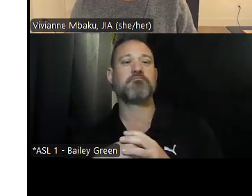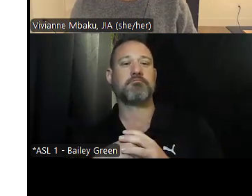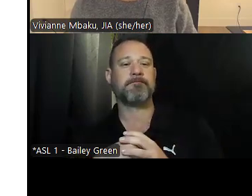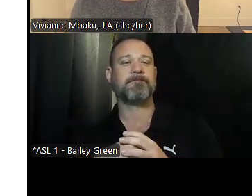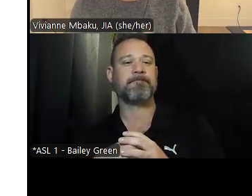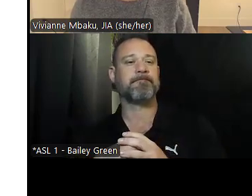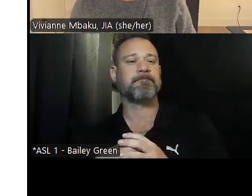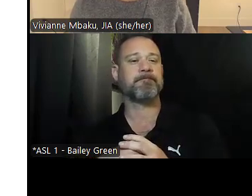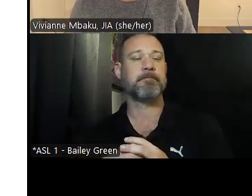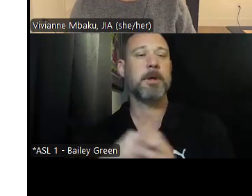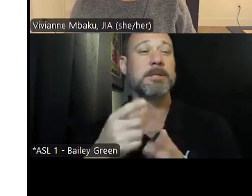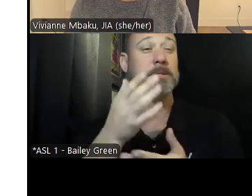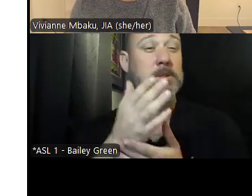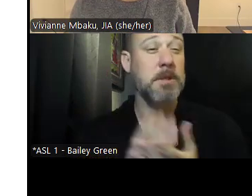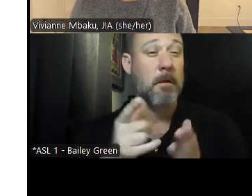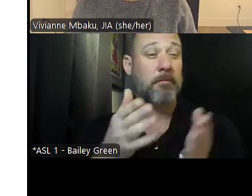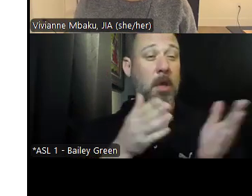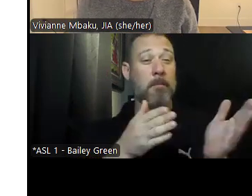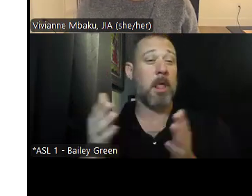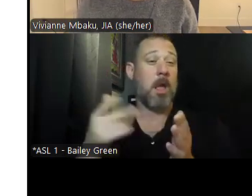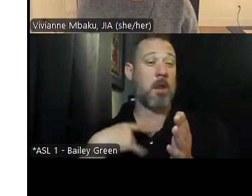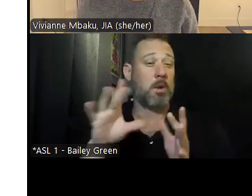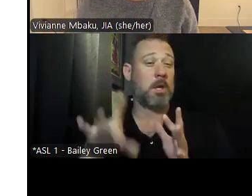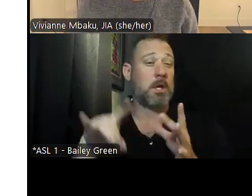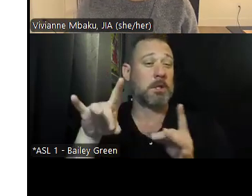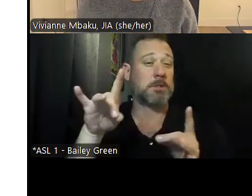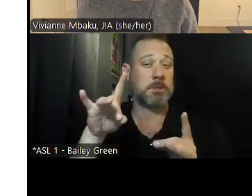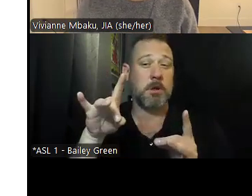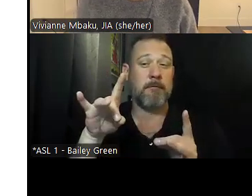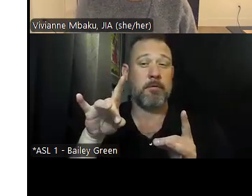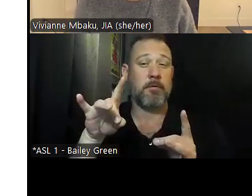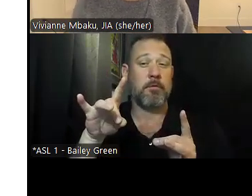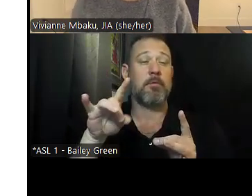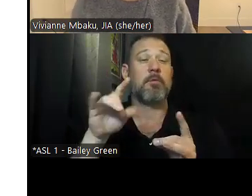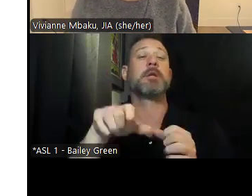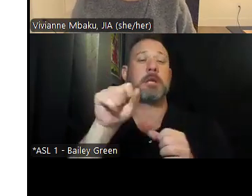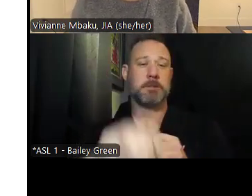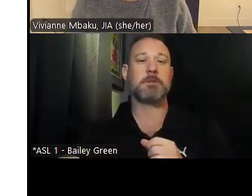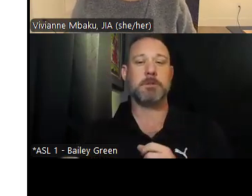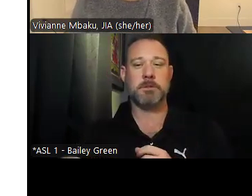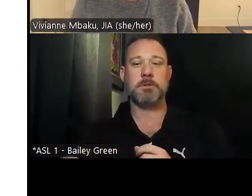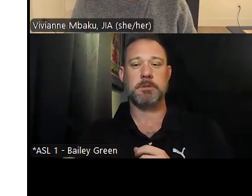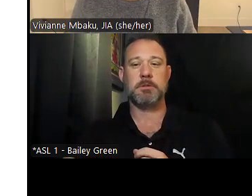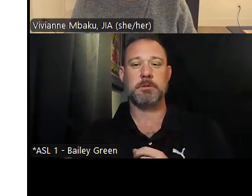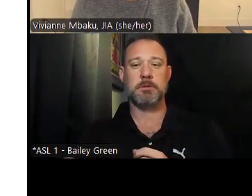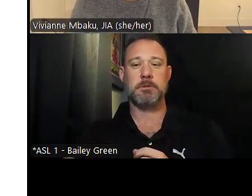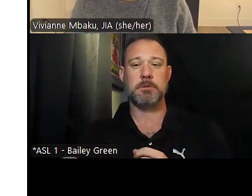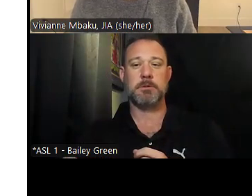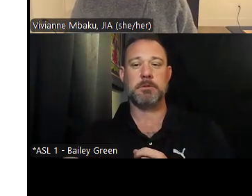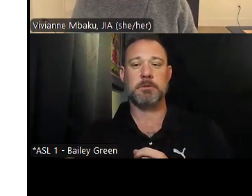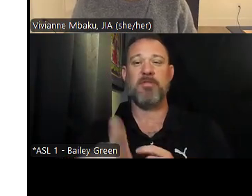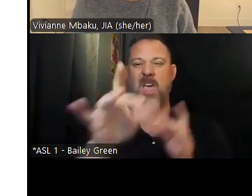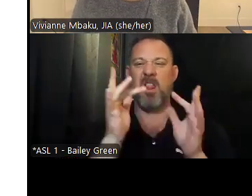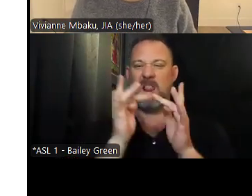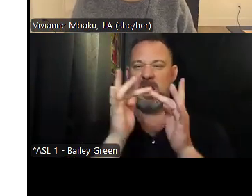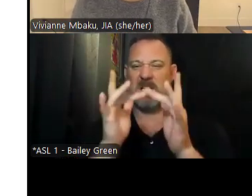So these are some of the plans that we've discovered. I think, yes. Okay, so Ranjana just put links to some of